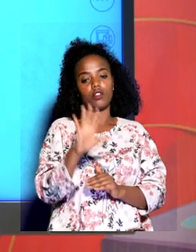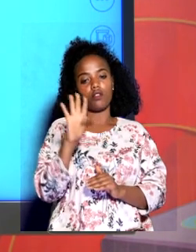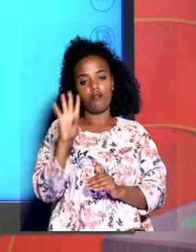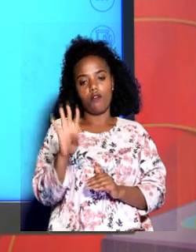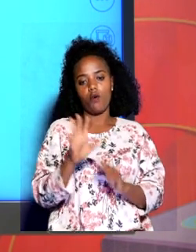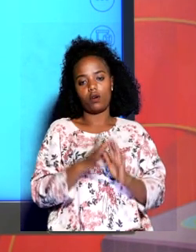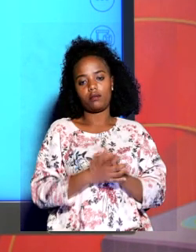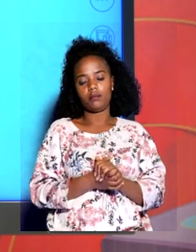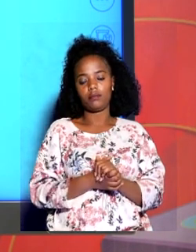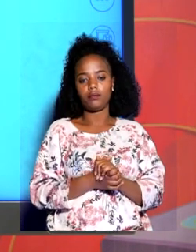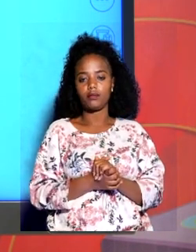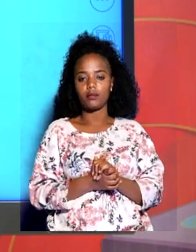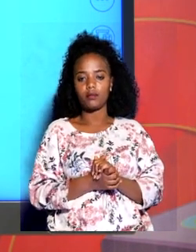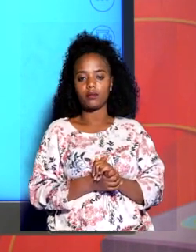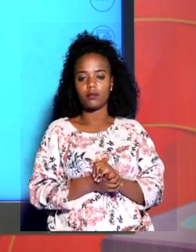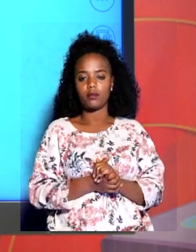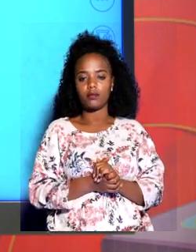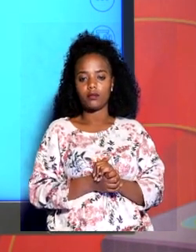54.